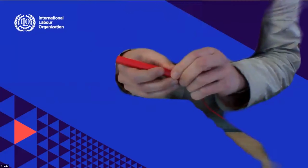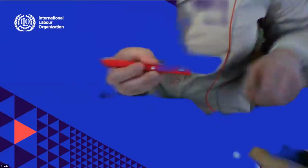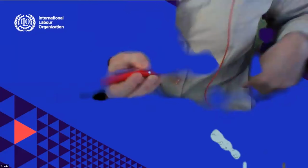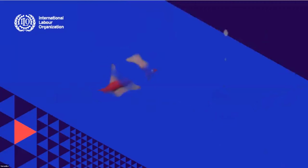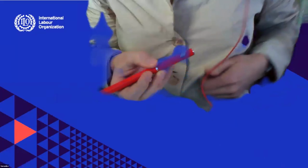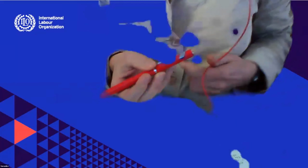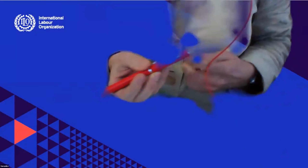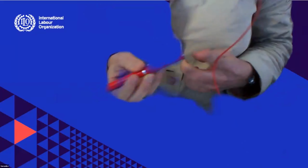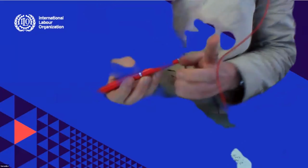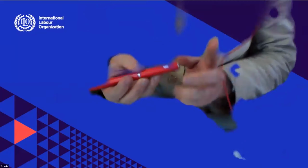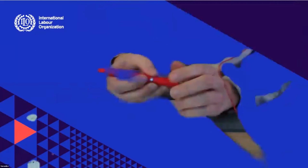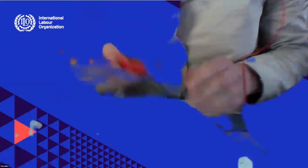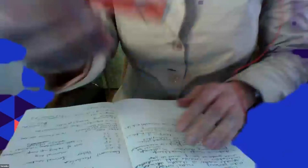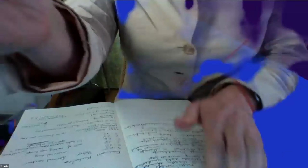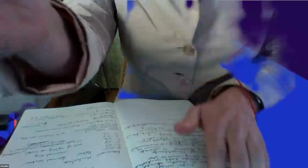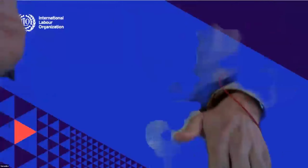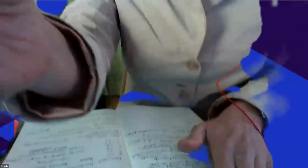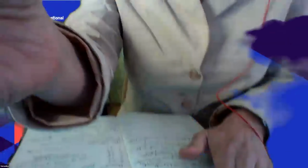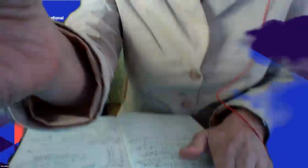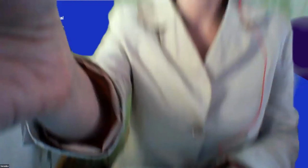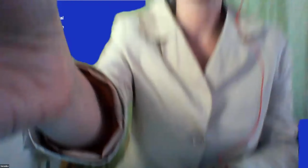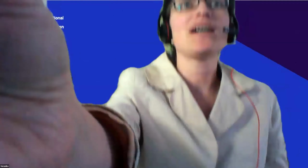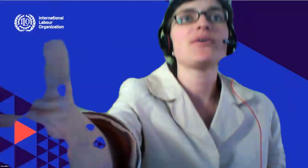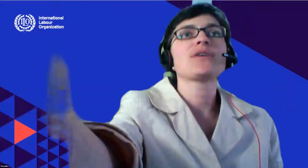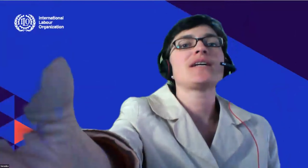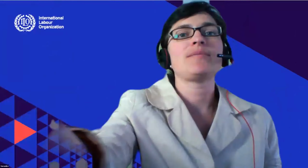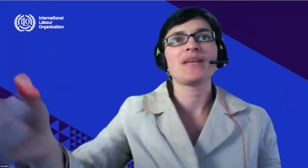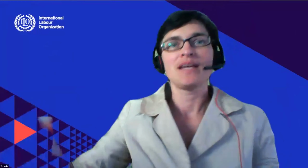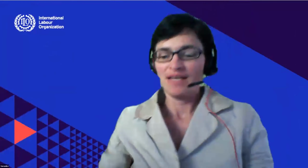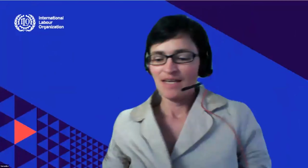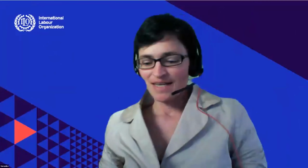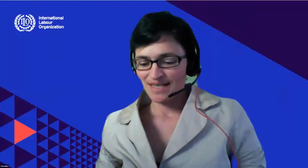excellent presentation. It's really, really great to see how you're